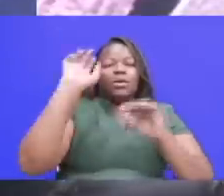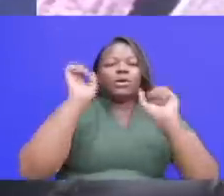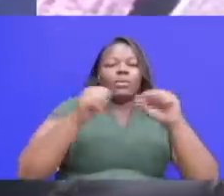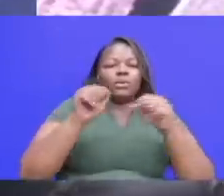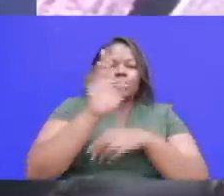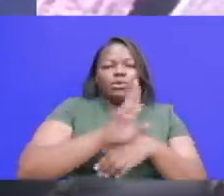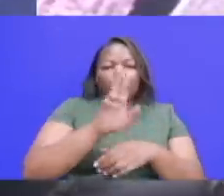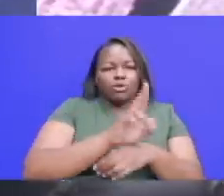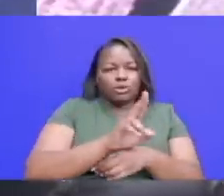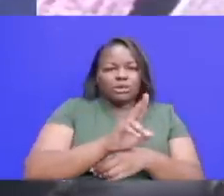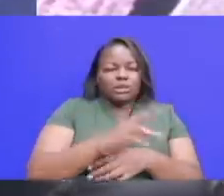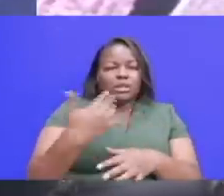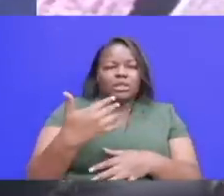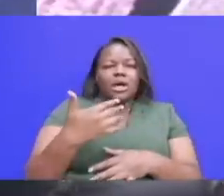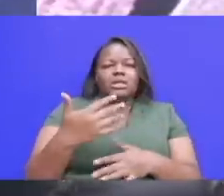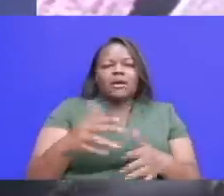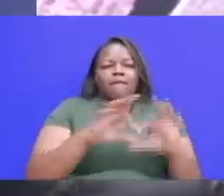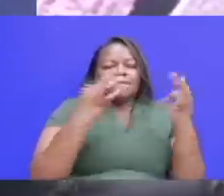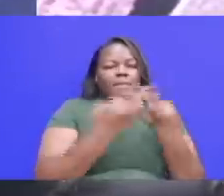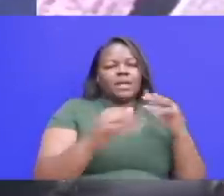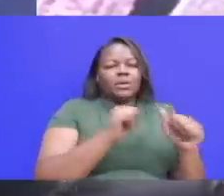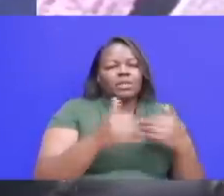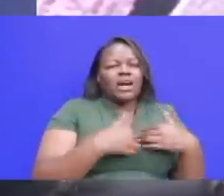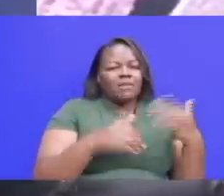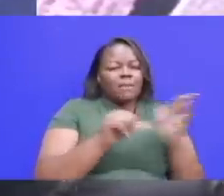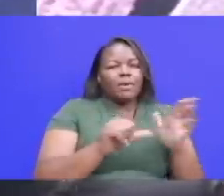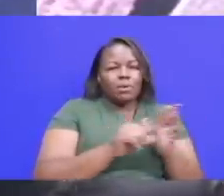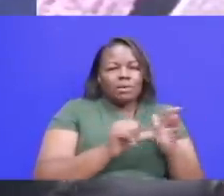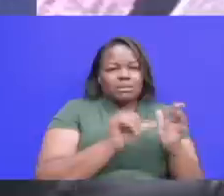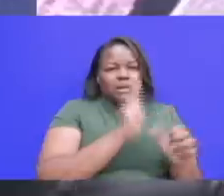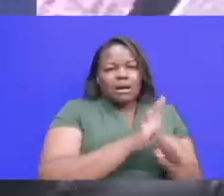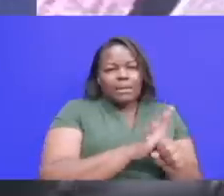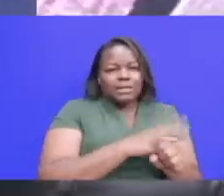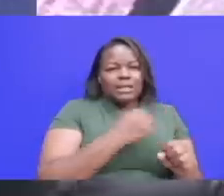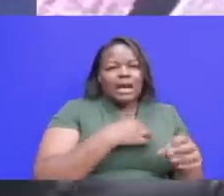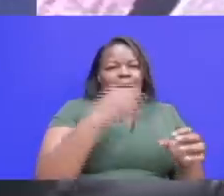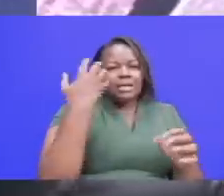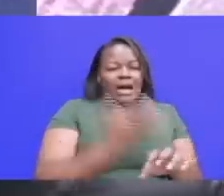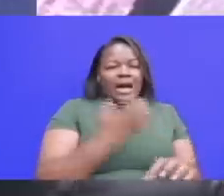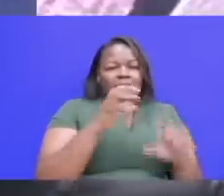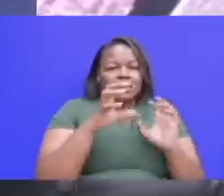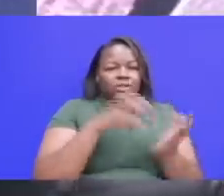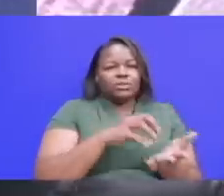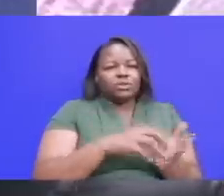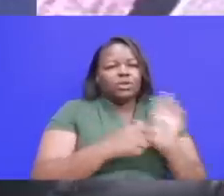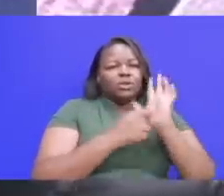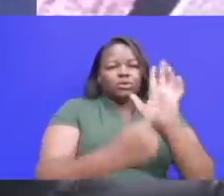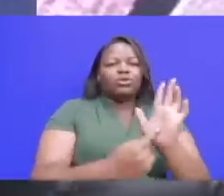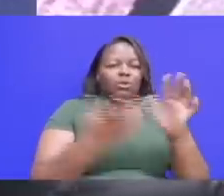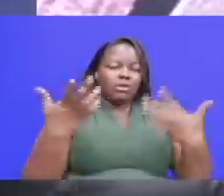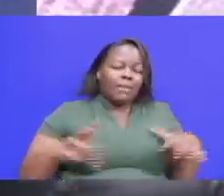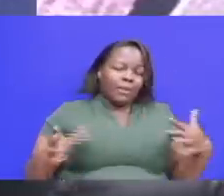the troublesome family, difficult situations as a way to show the rest of the